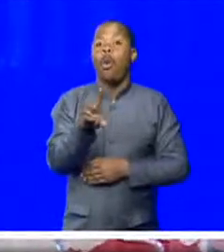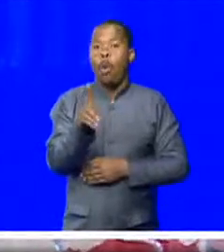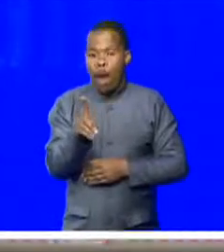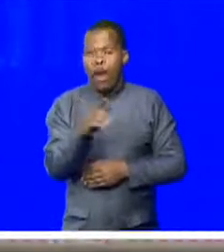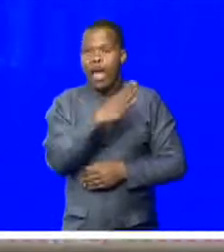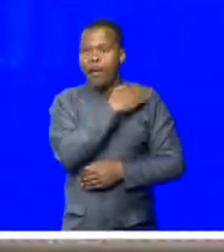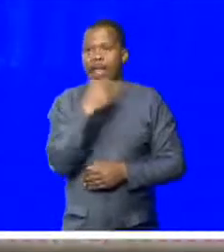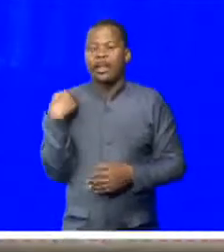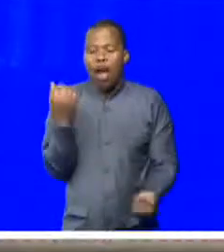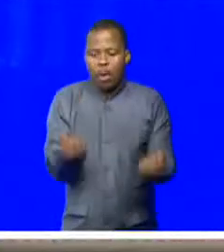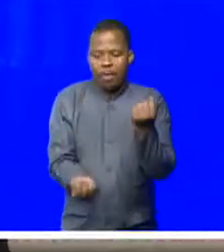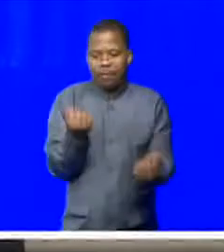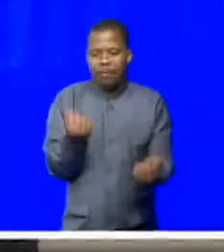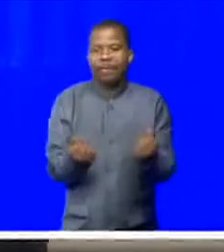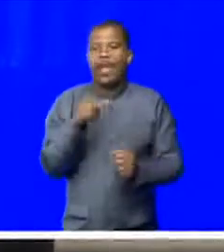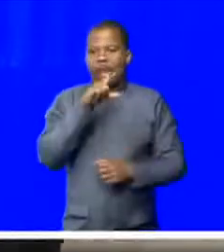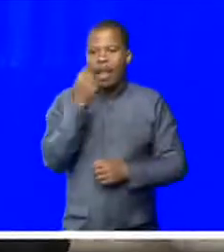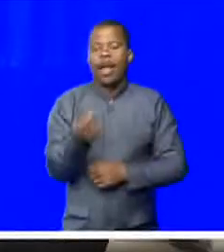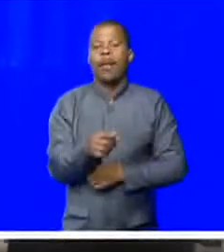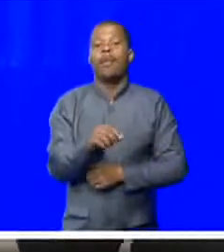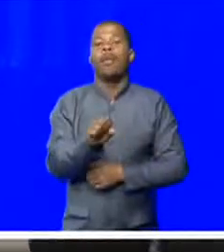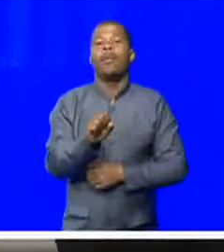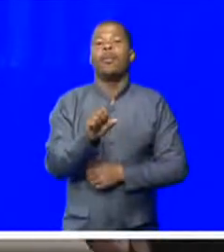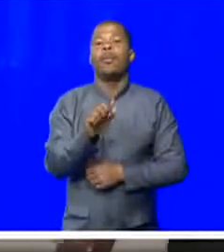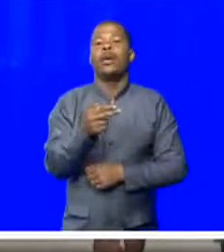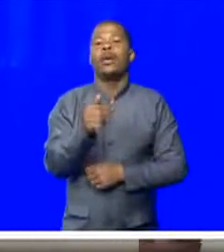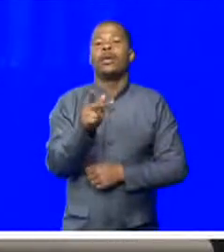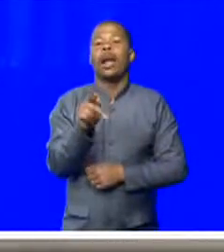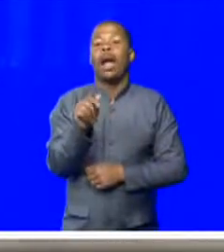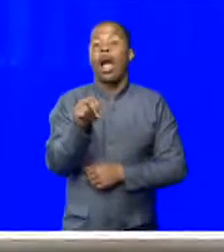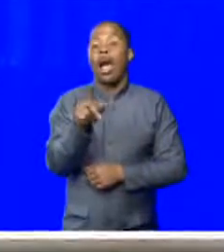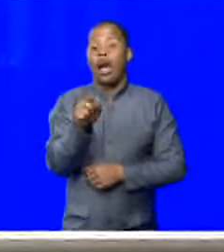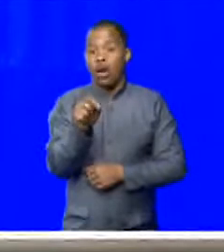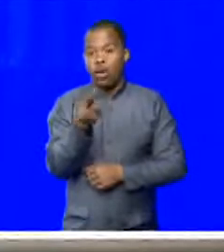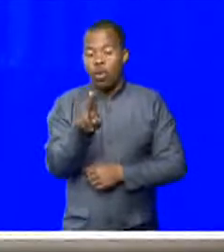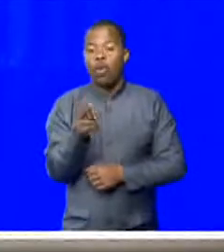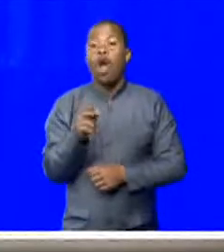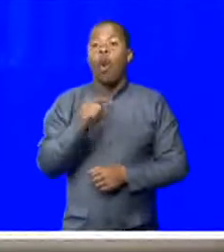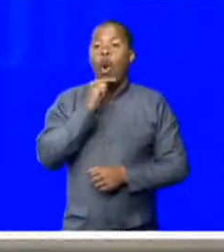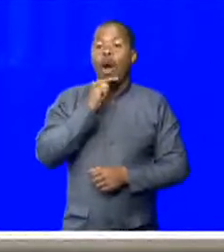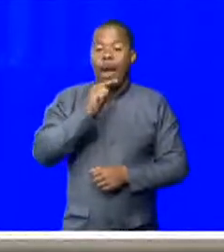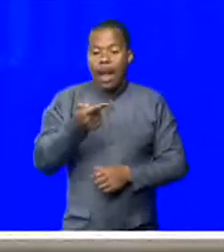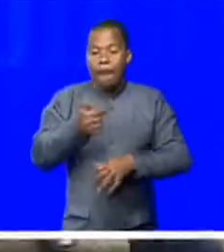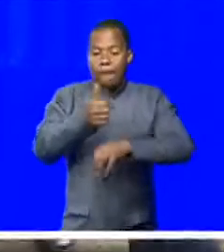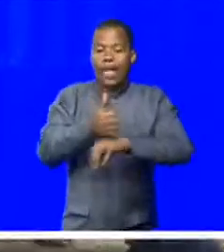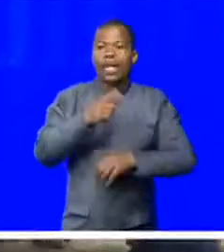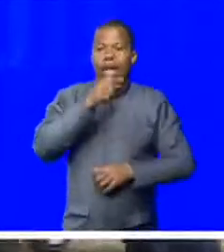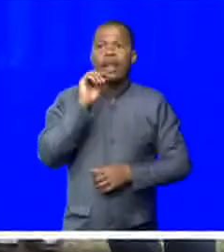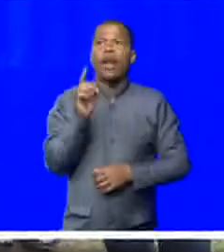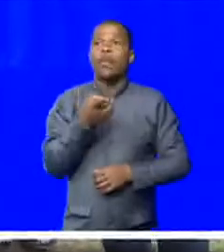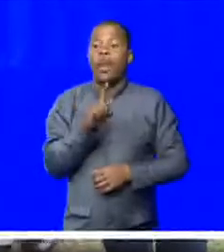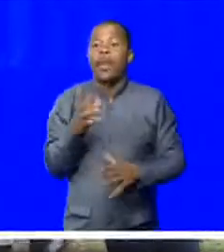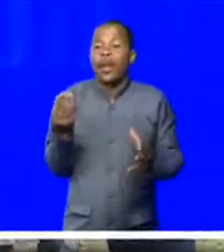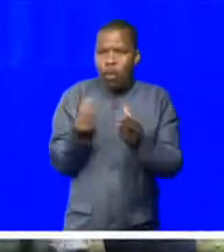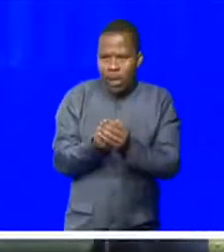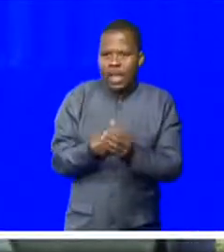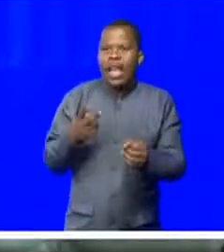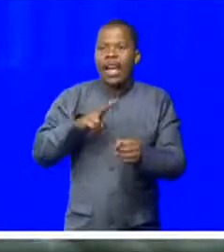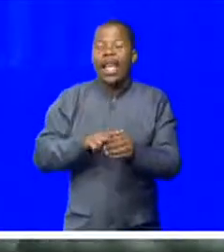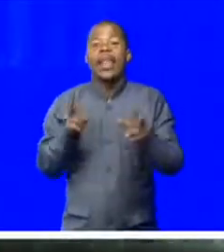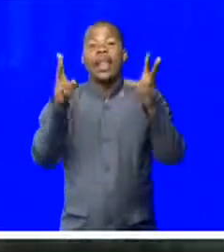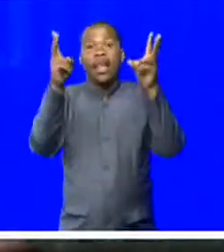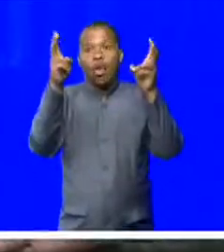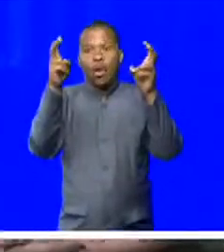Polile Shakanto, and the Commissioner General of His Majesty's Correctional Services, Pindile Dlamini, to talk with the learners under the theme